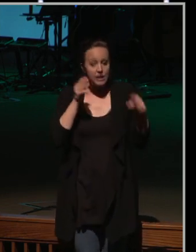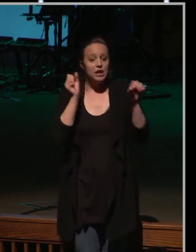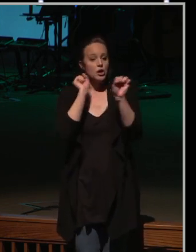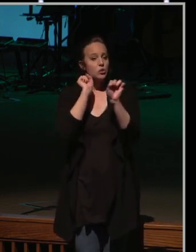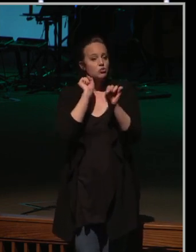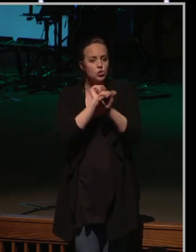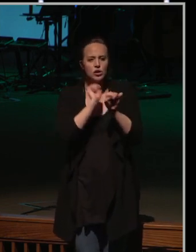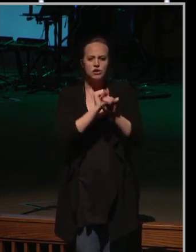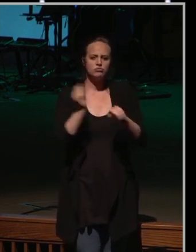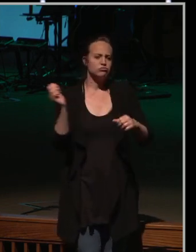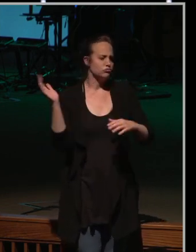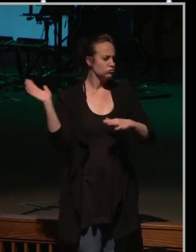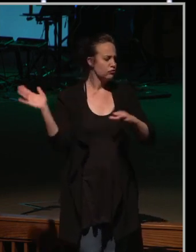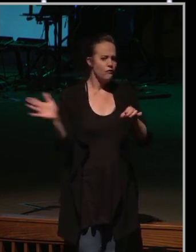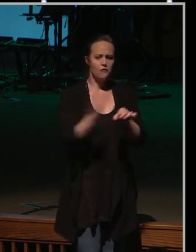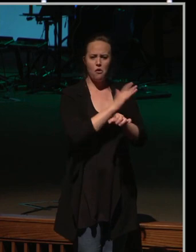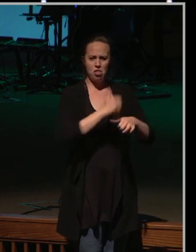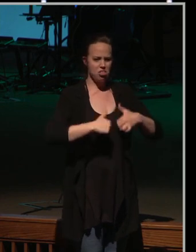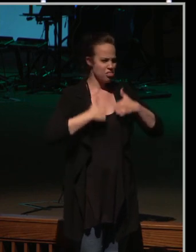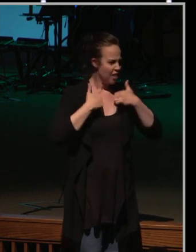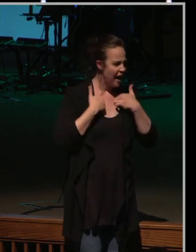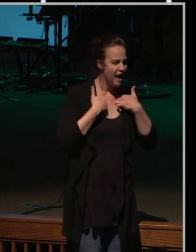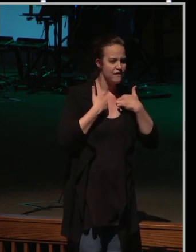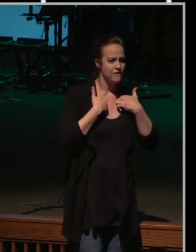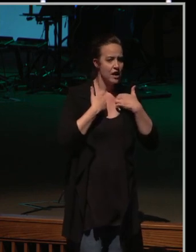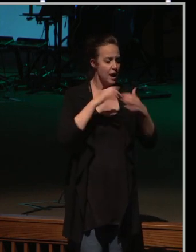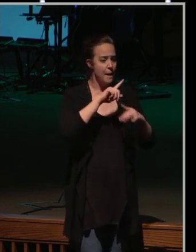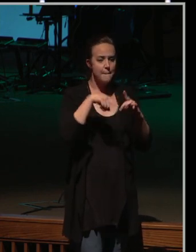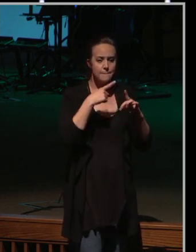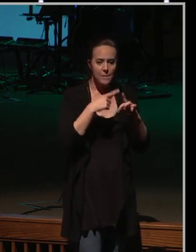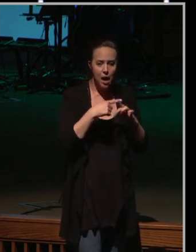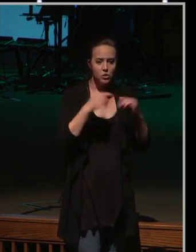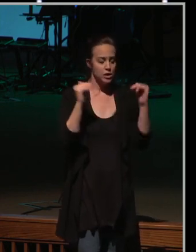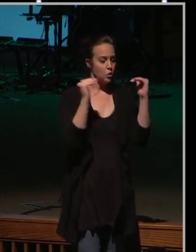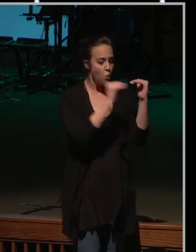that we as Christ followers should be concerned with.